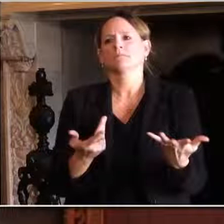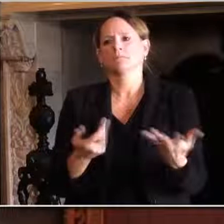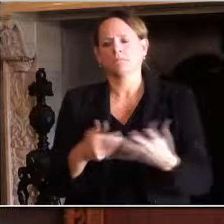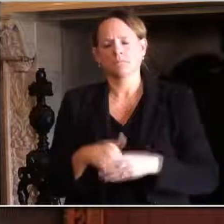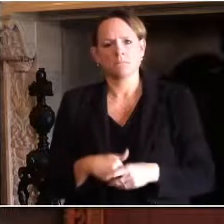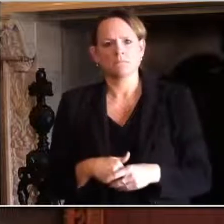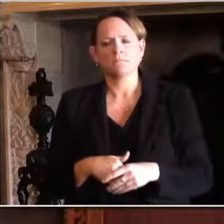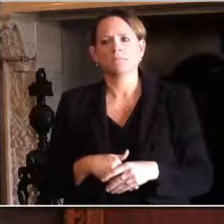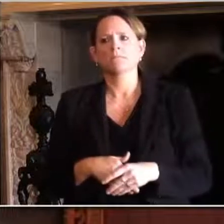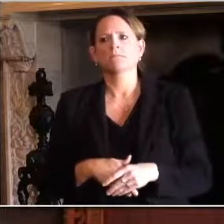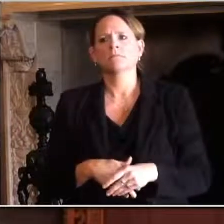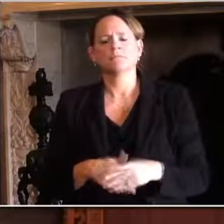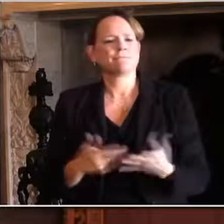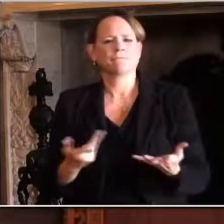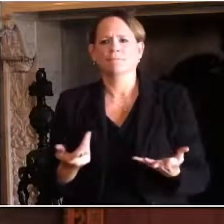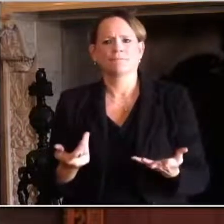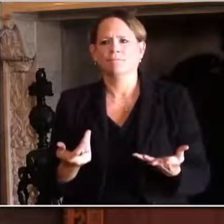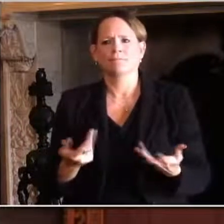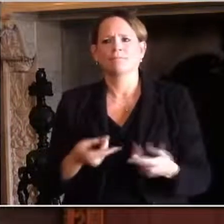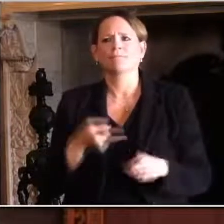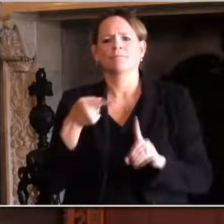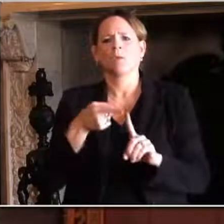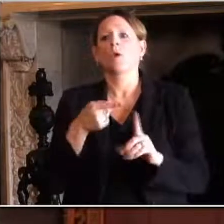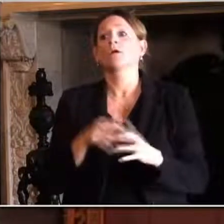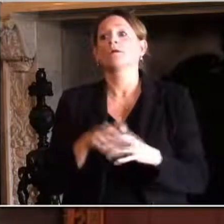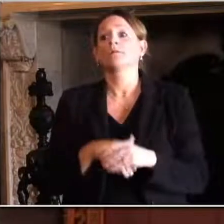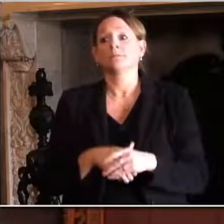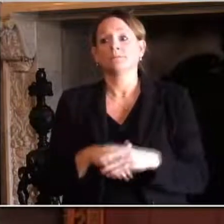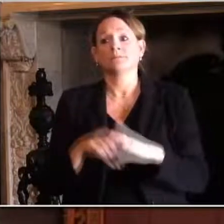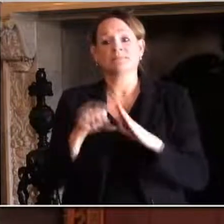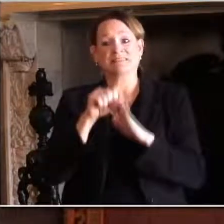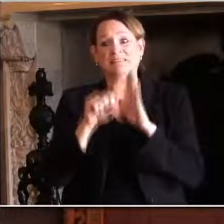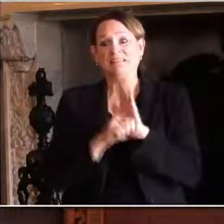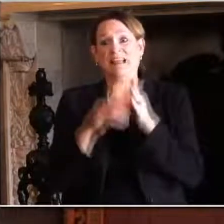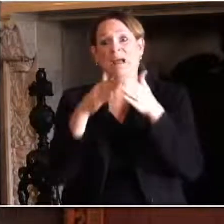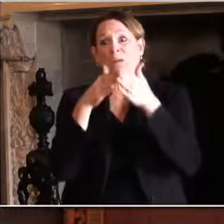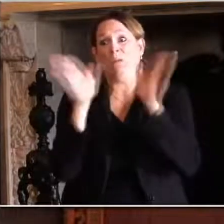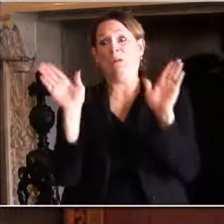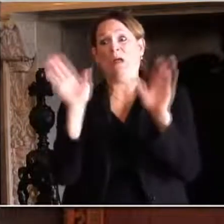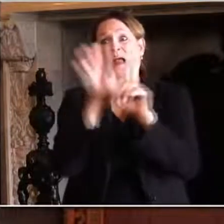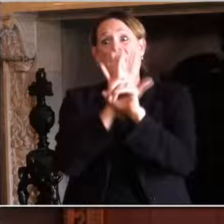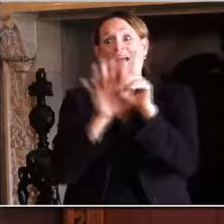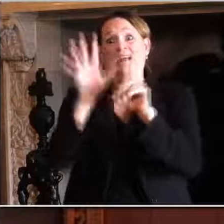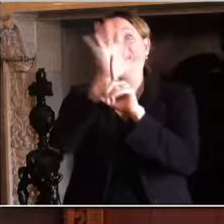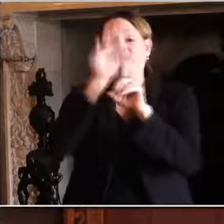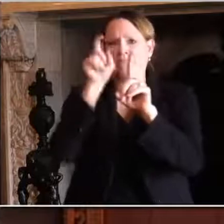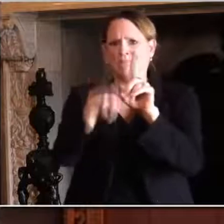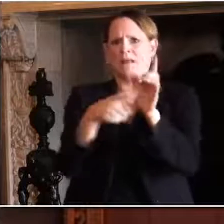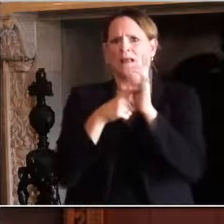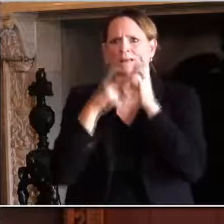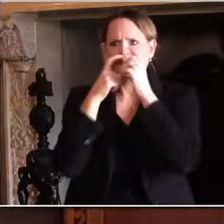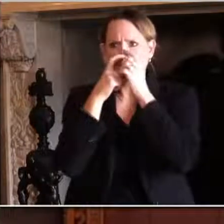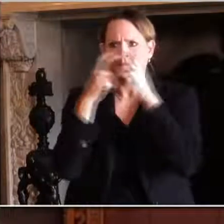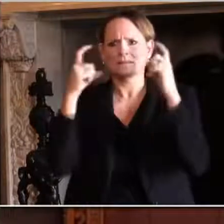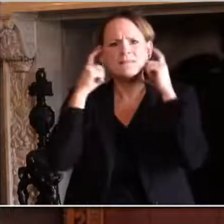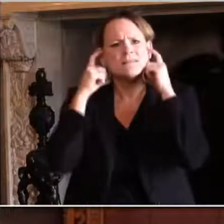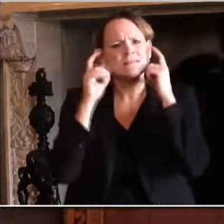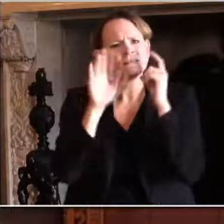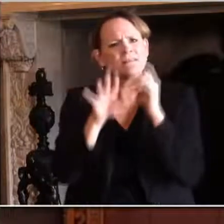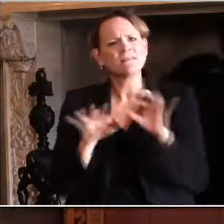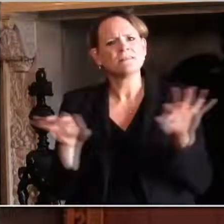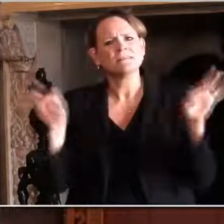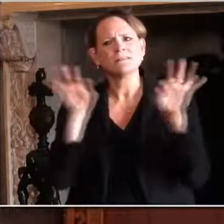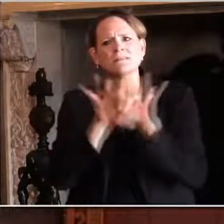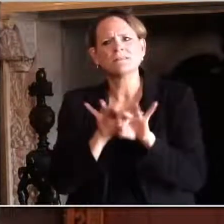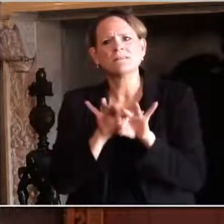so a statewide effort to wear a mask is really important, because the